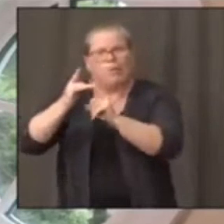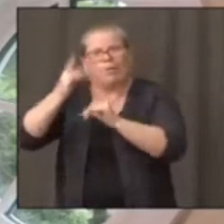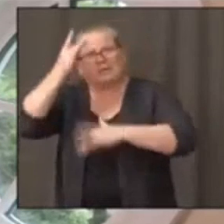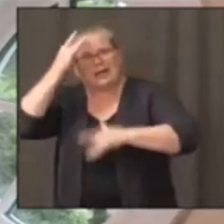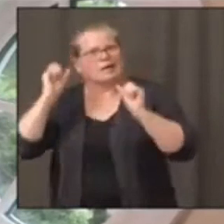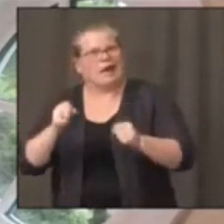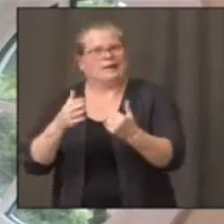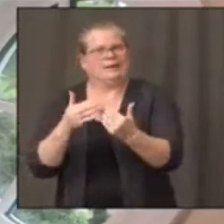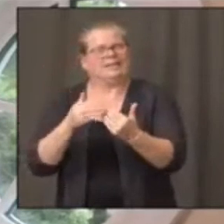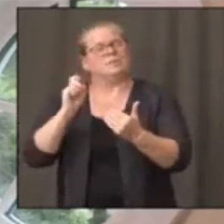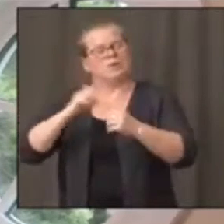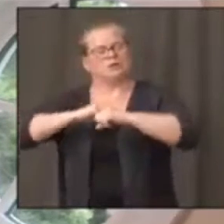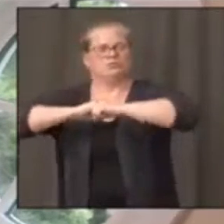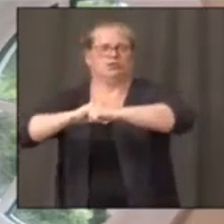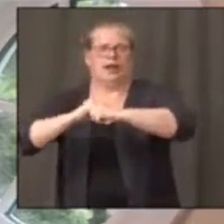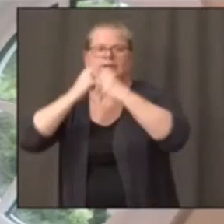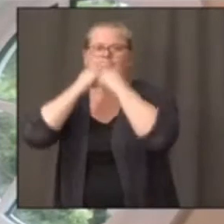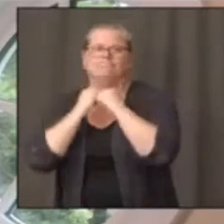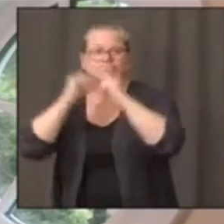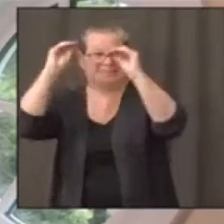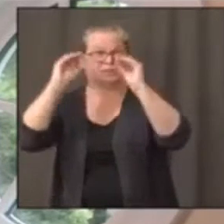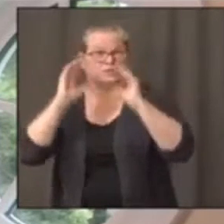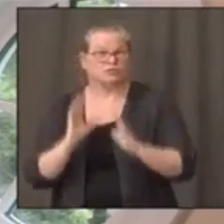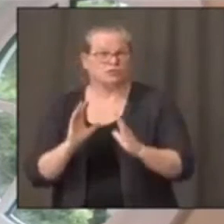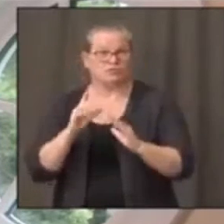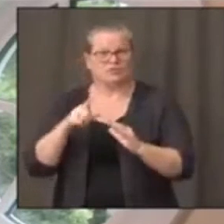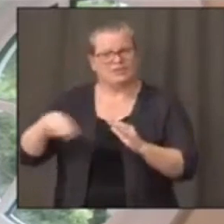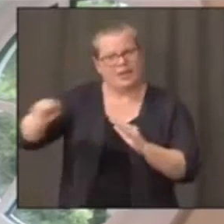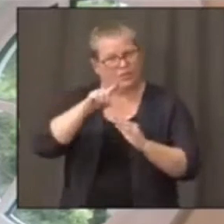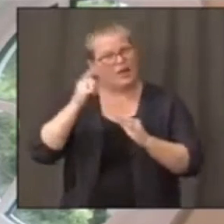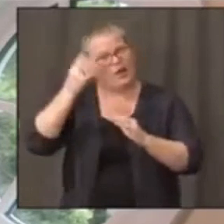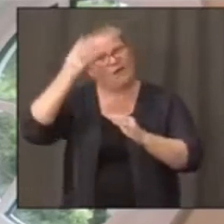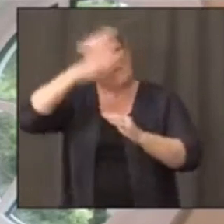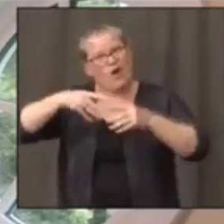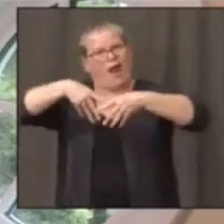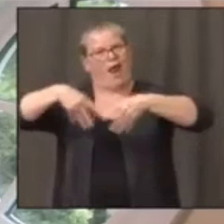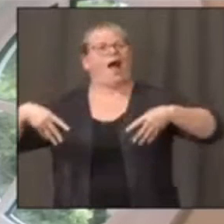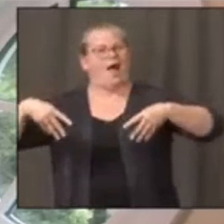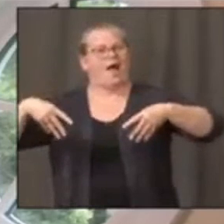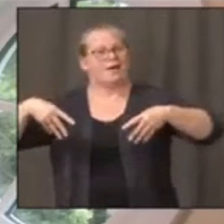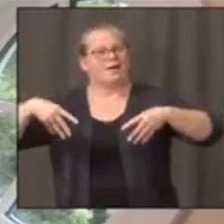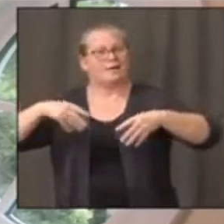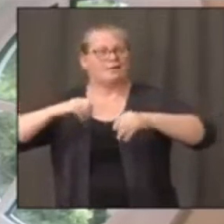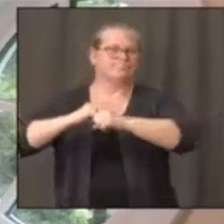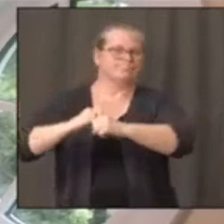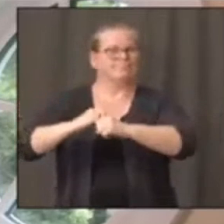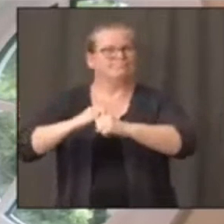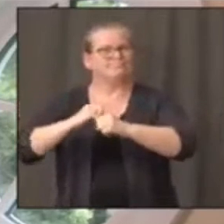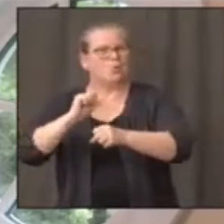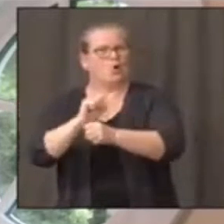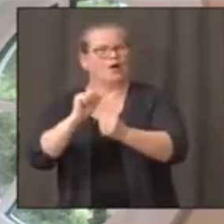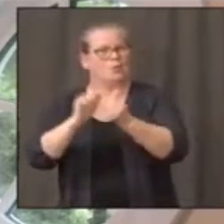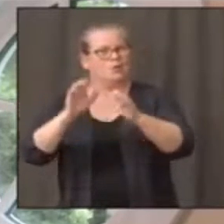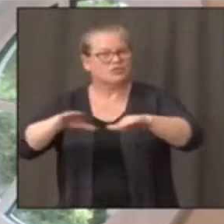They're really frontline providers in these settings. And while there's evidence that children are less susceptible to contracting the